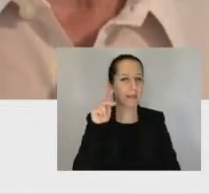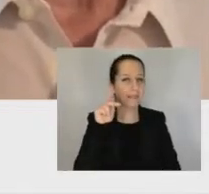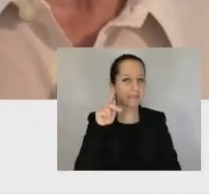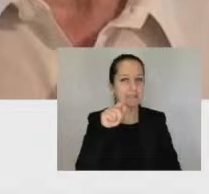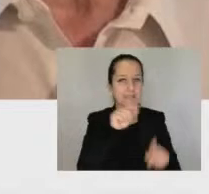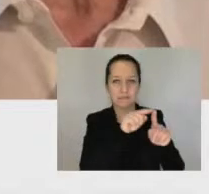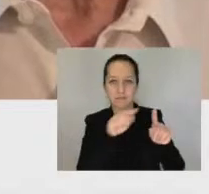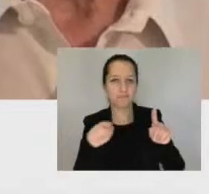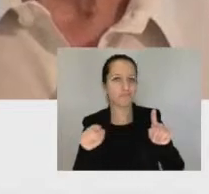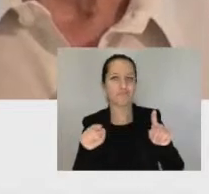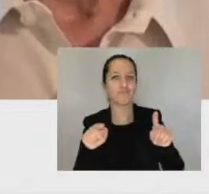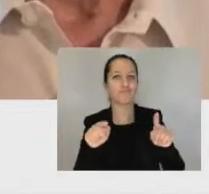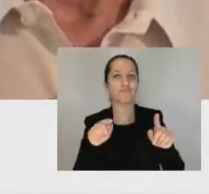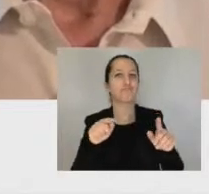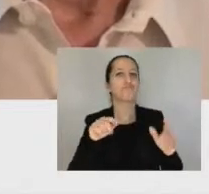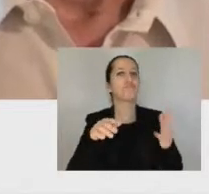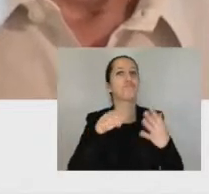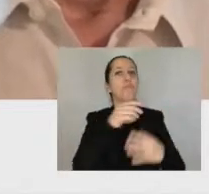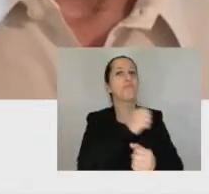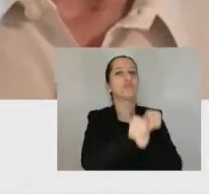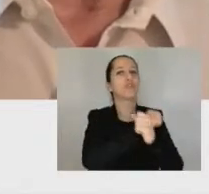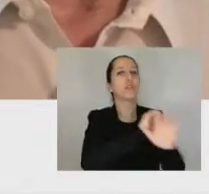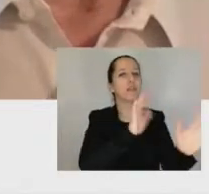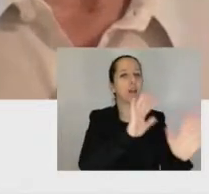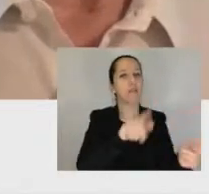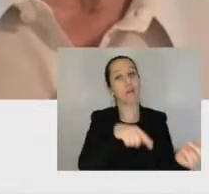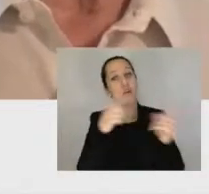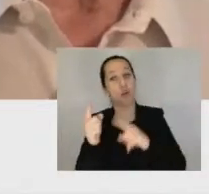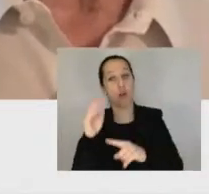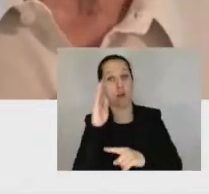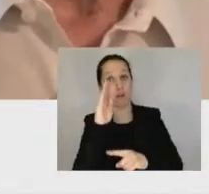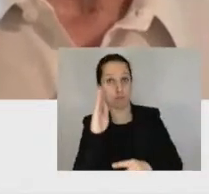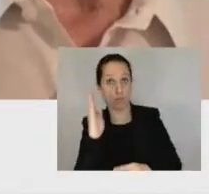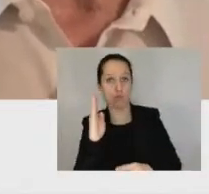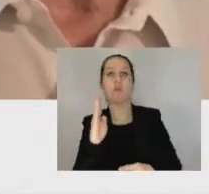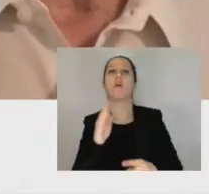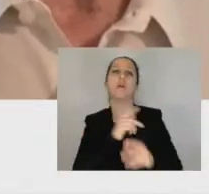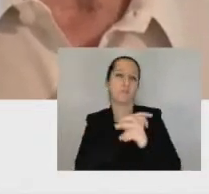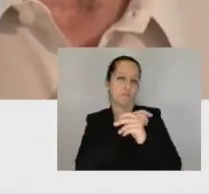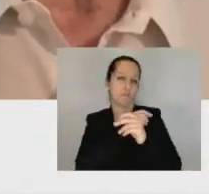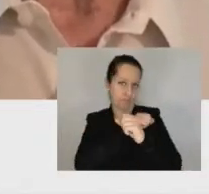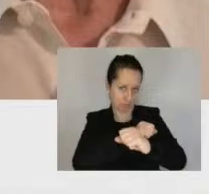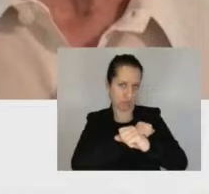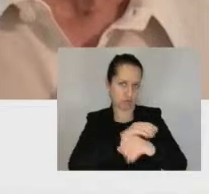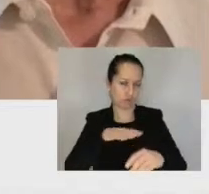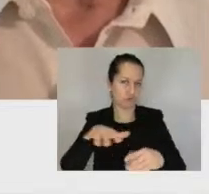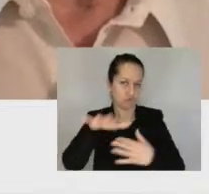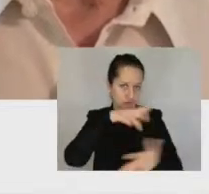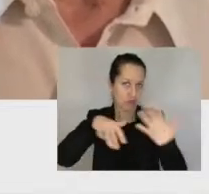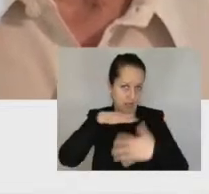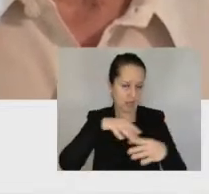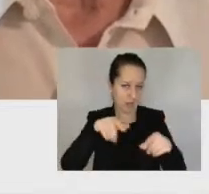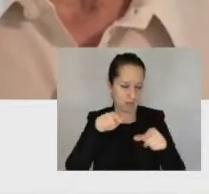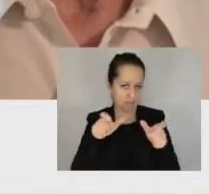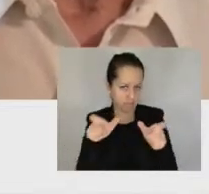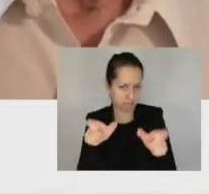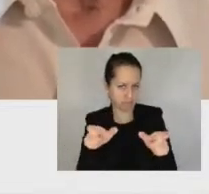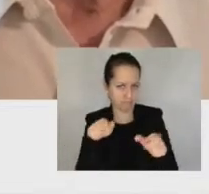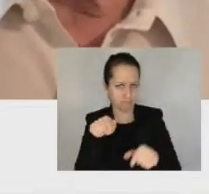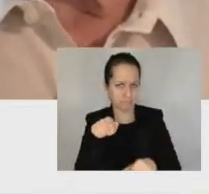AIDS mortality, TB incidence, TB mortality. Social